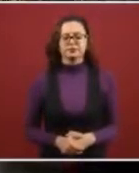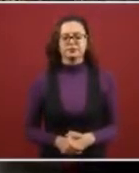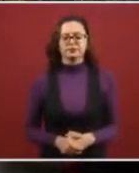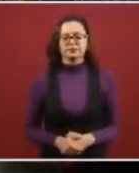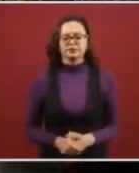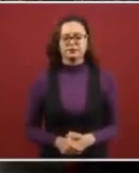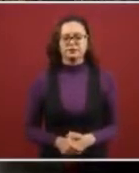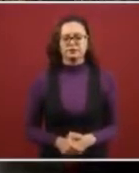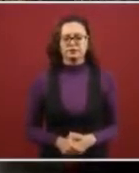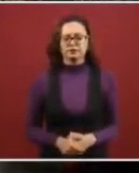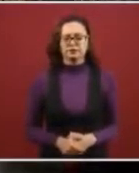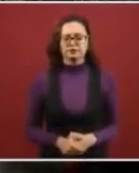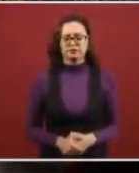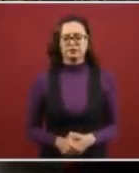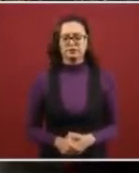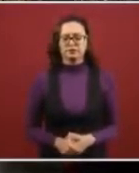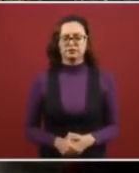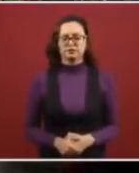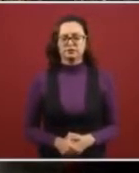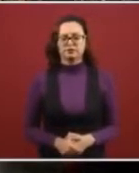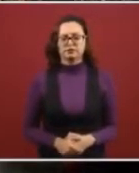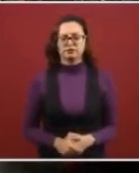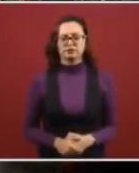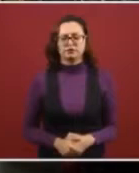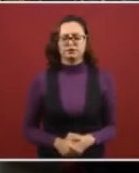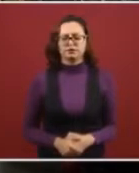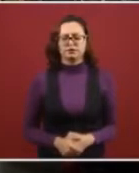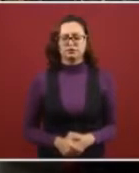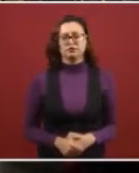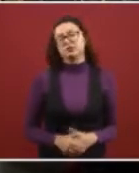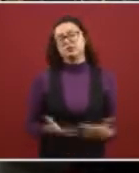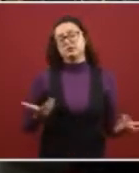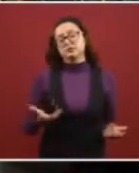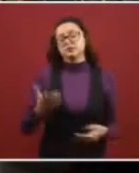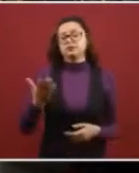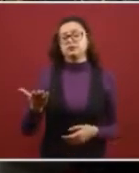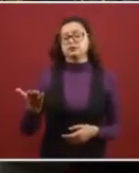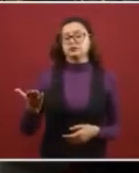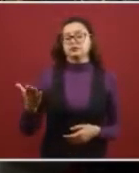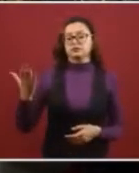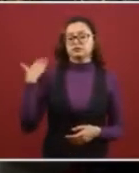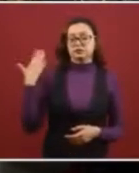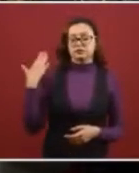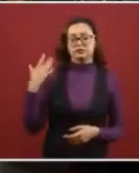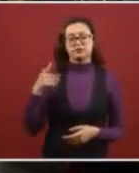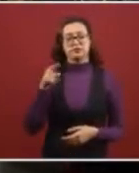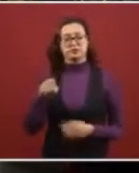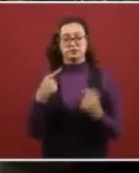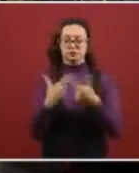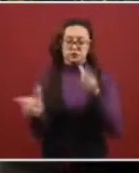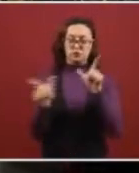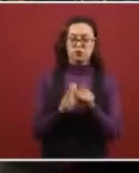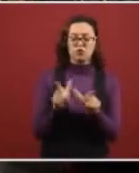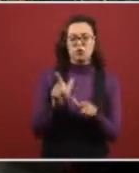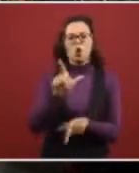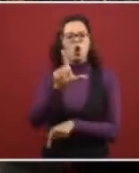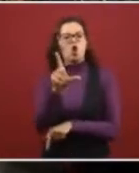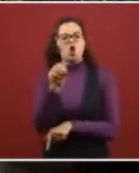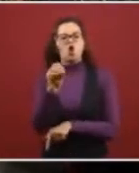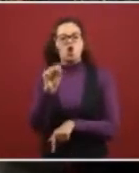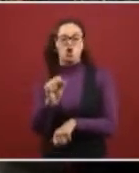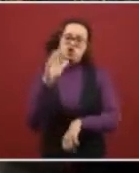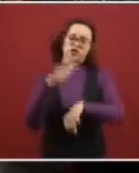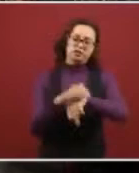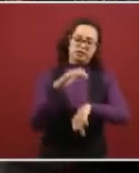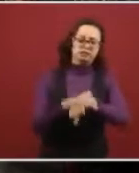se informó que un grupo identificado como Los Amigos there was a group identified themselves as